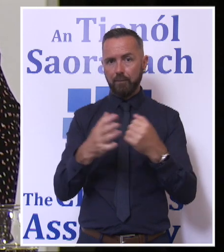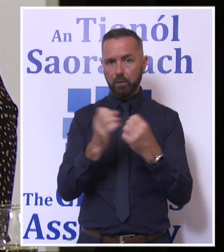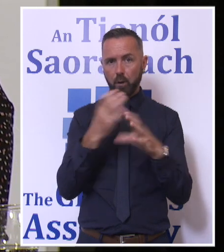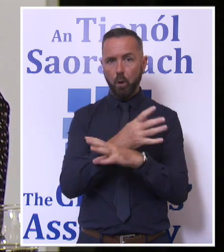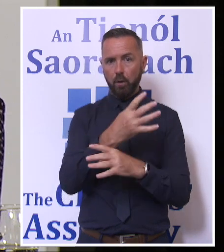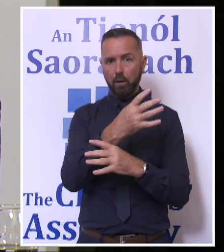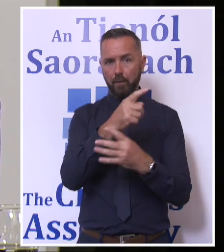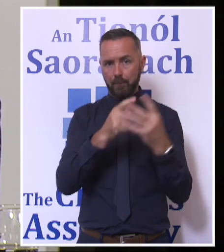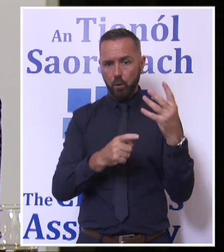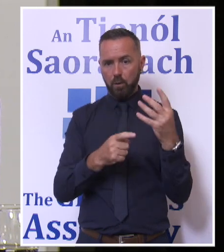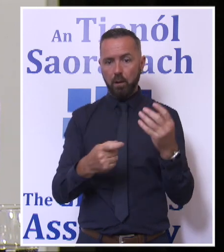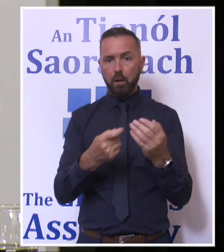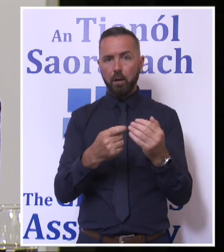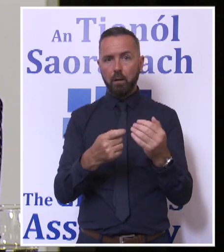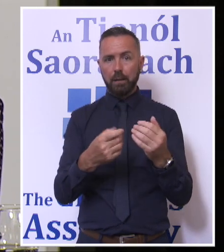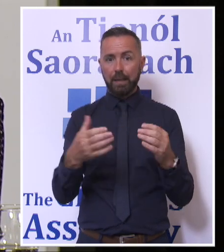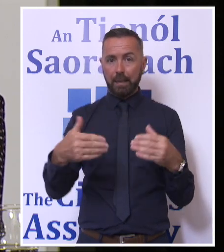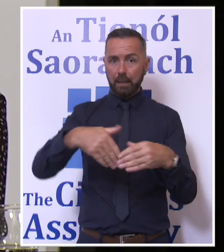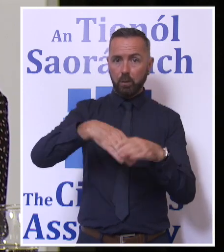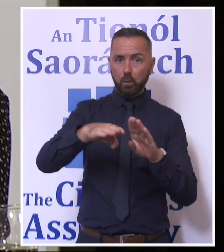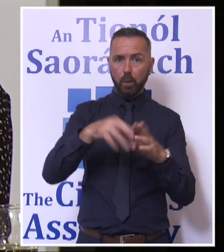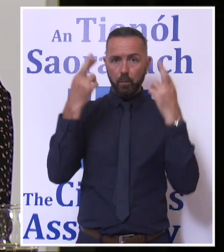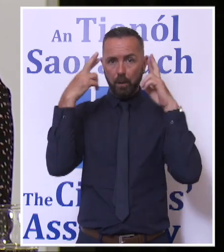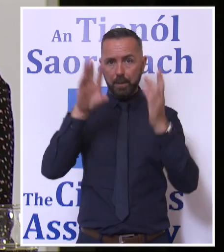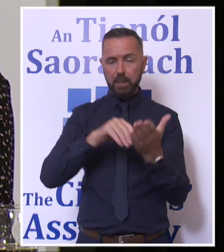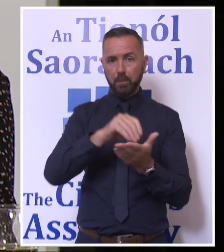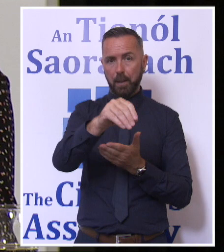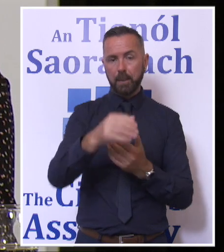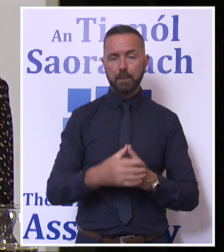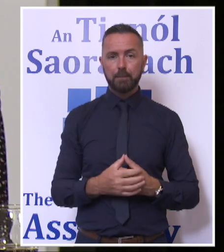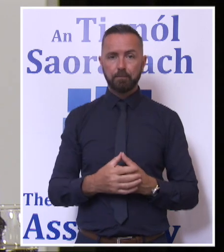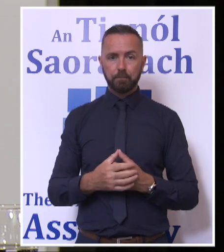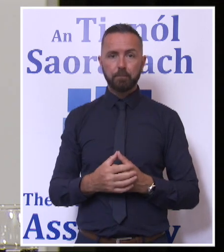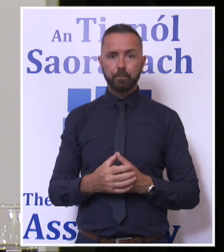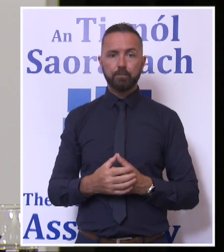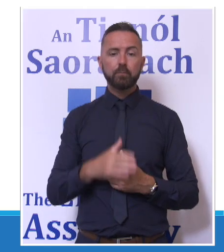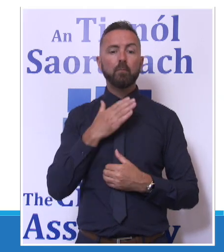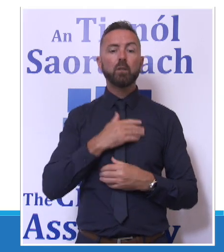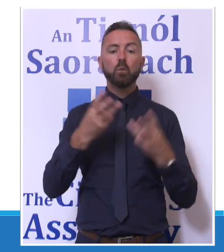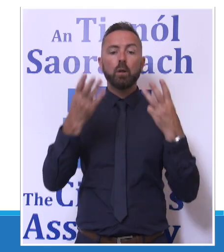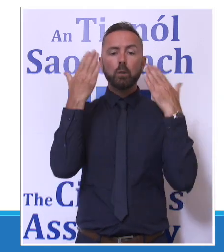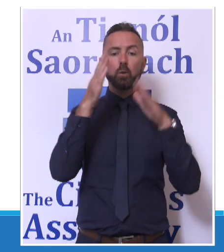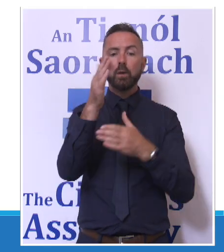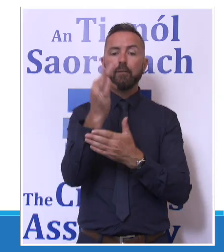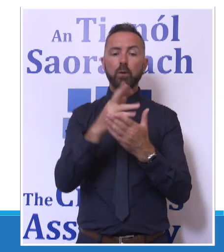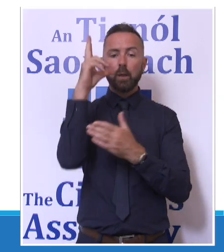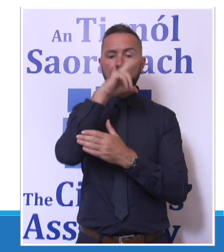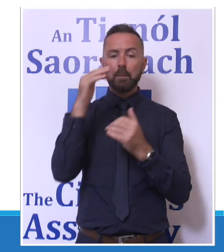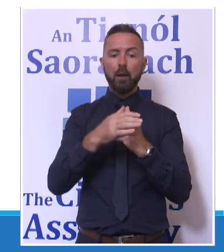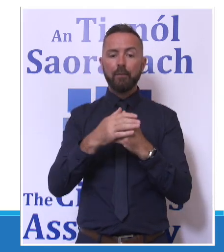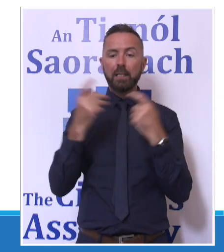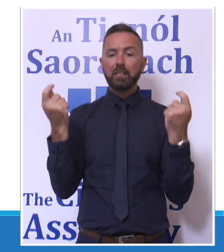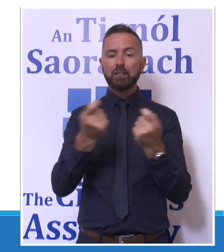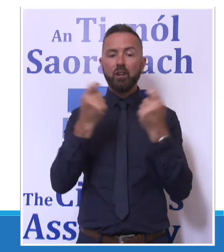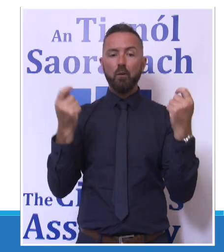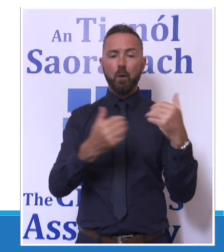of their representational payment. So I just wanted to show you some examples of the ceremonial role